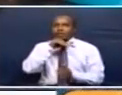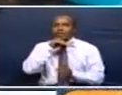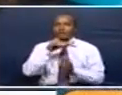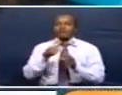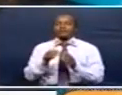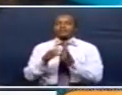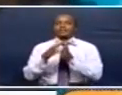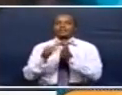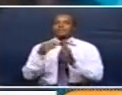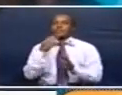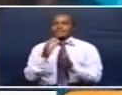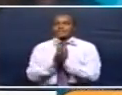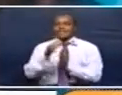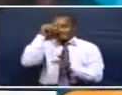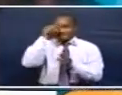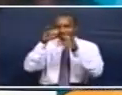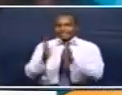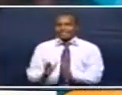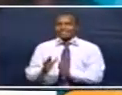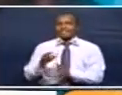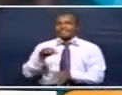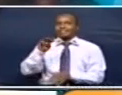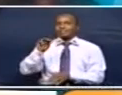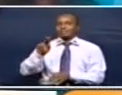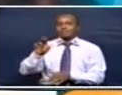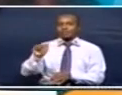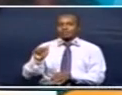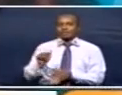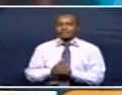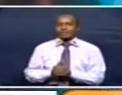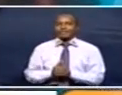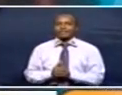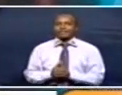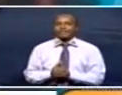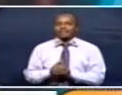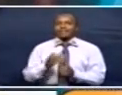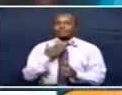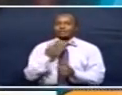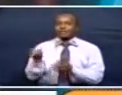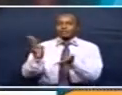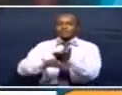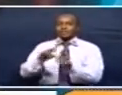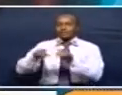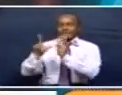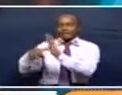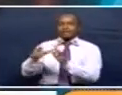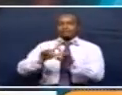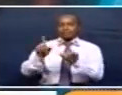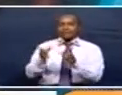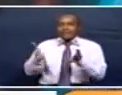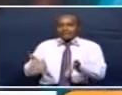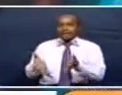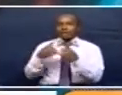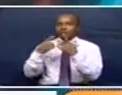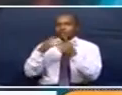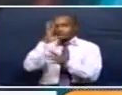and Machakos Governor Dr. Alfred Mutua. A lot of you love that line. You want him to repeat it, we'll try later. But for now, we're talking